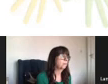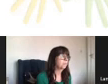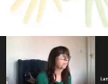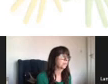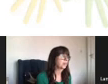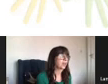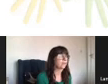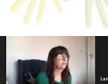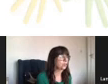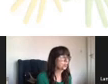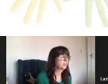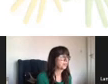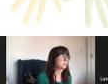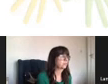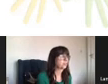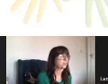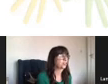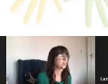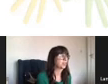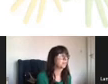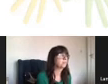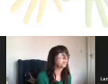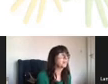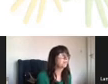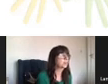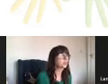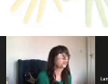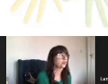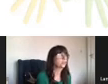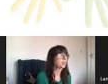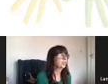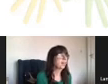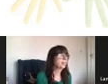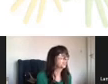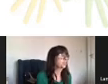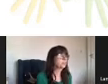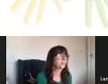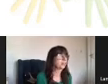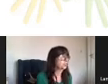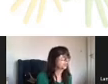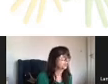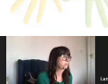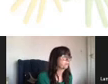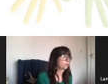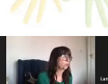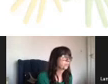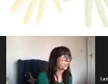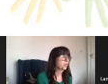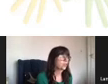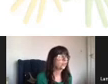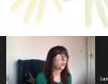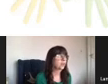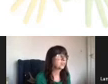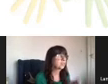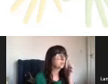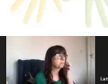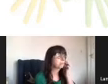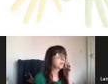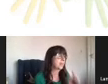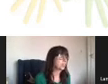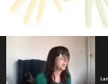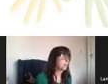who have heard my thesis for the first time have probably never come across anything to do with deaf issues before. So